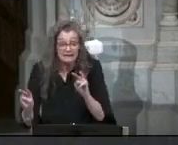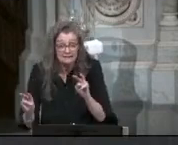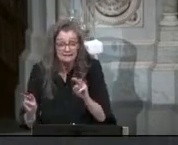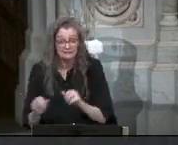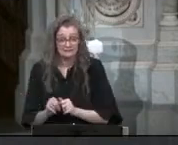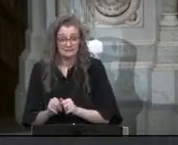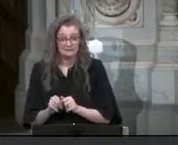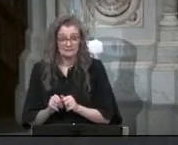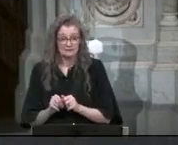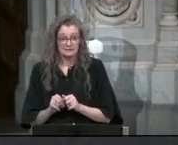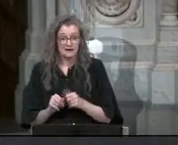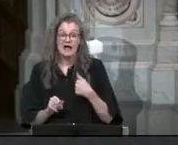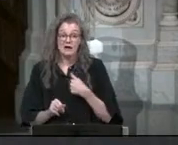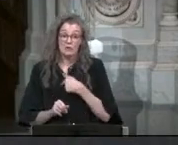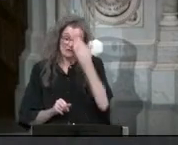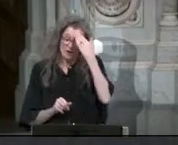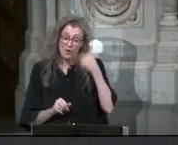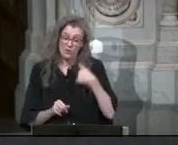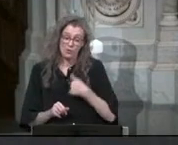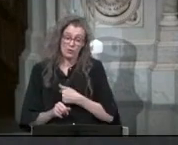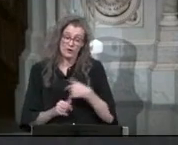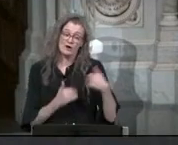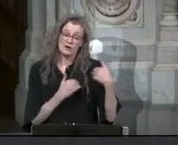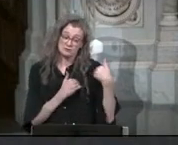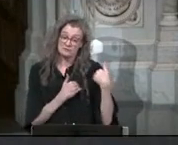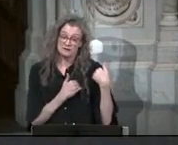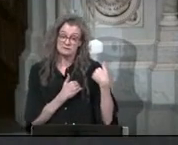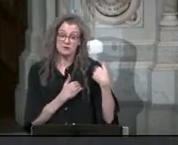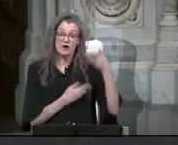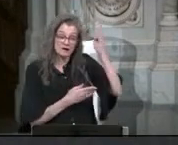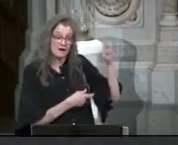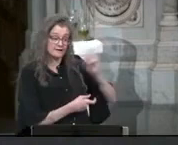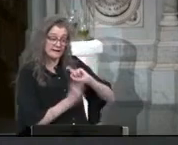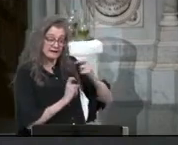If we know that we are accountable for how we use the gifts we have.